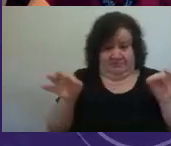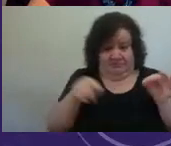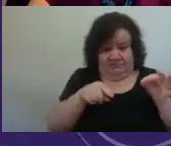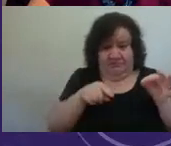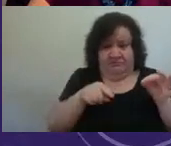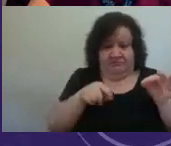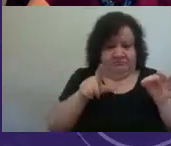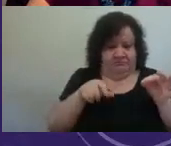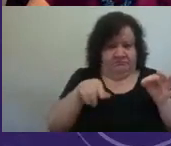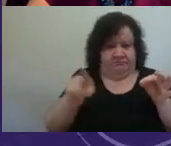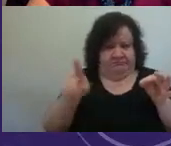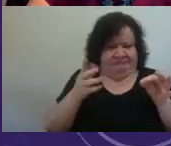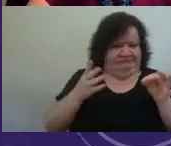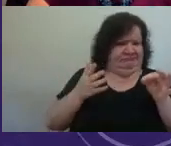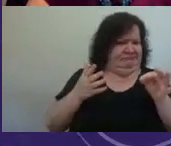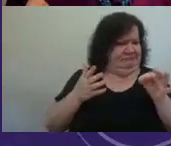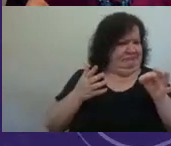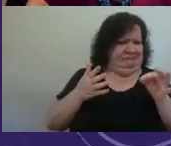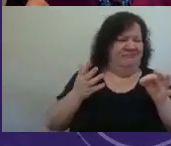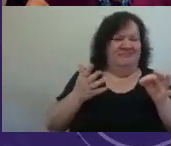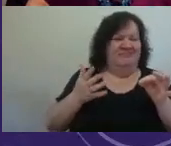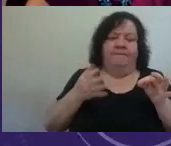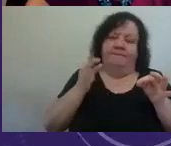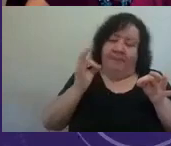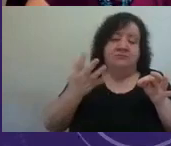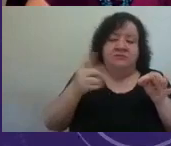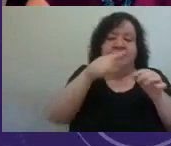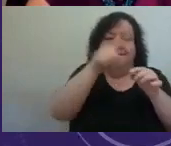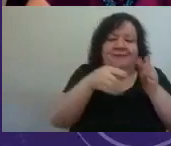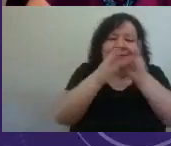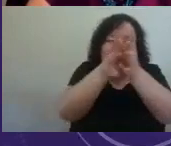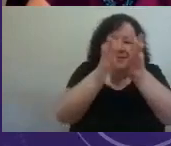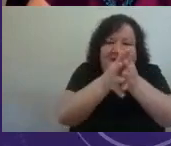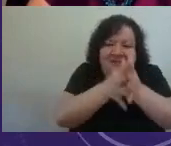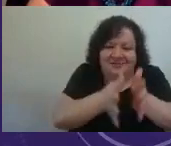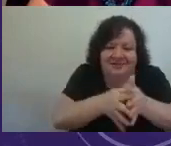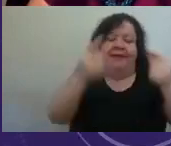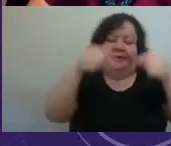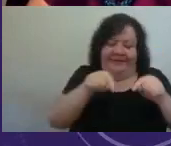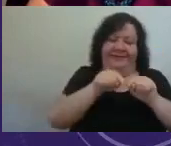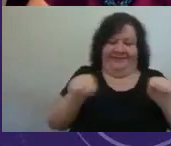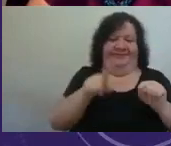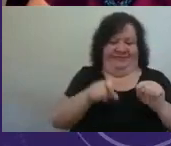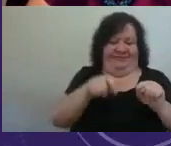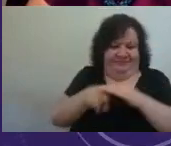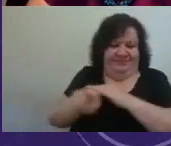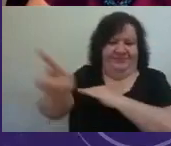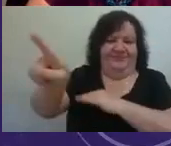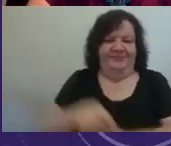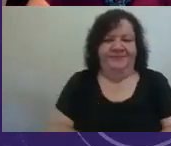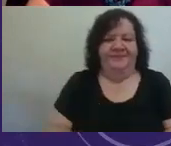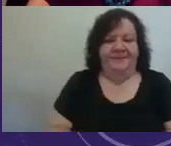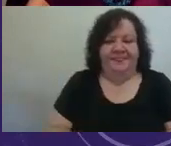This is Alice. Thank you. Next question has been answered already, but I think it would be good to cover